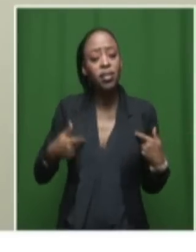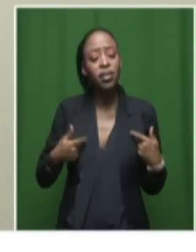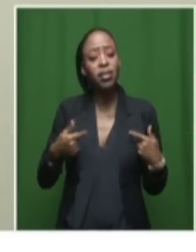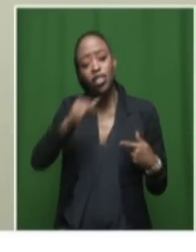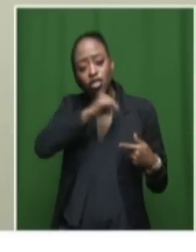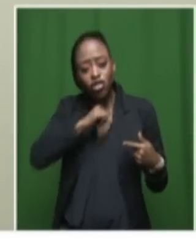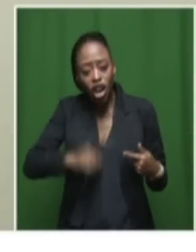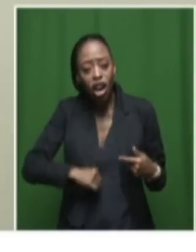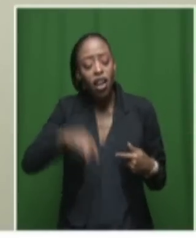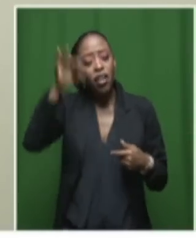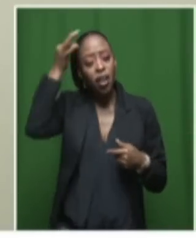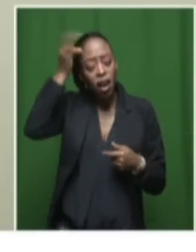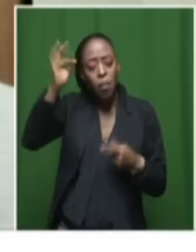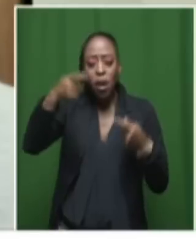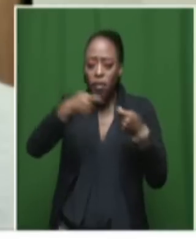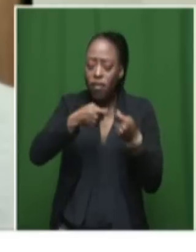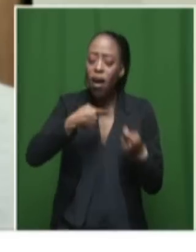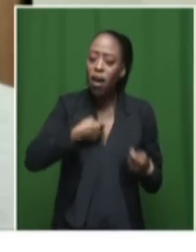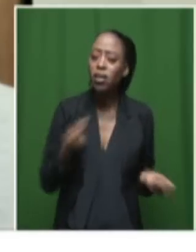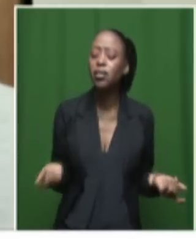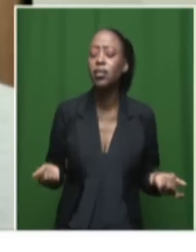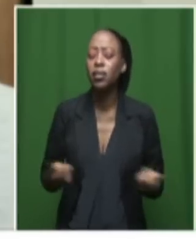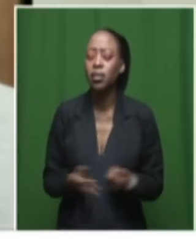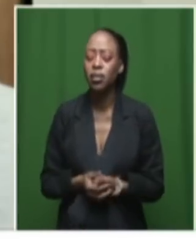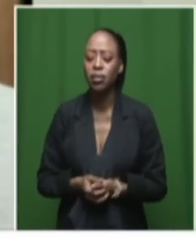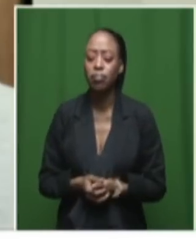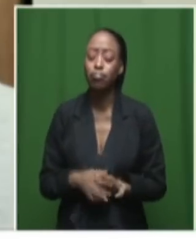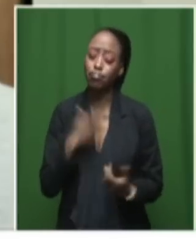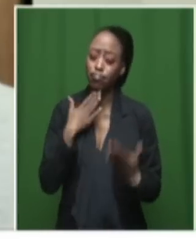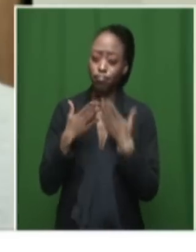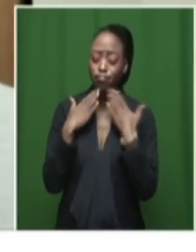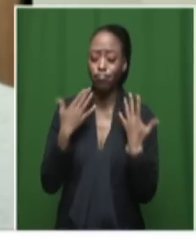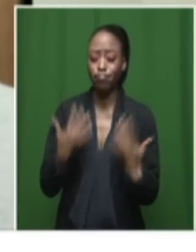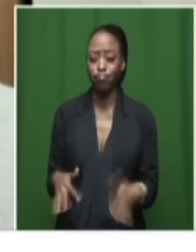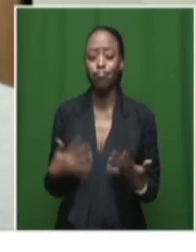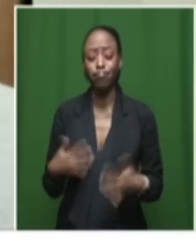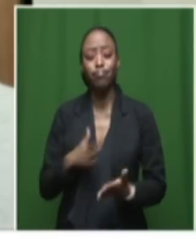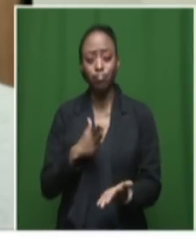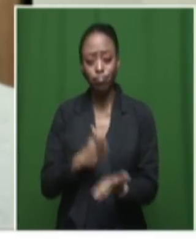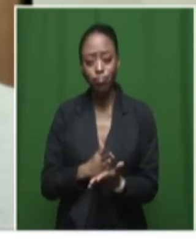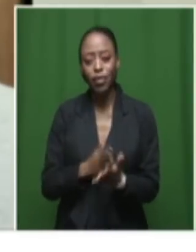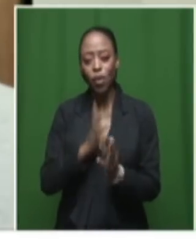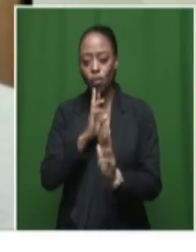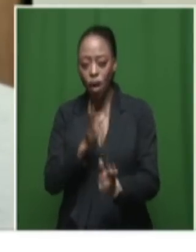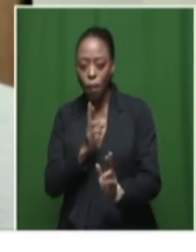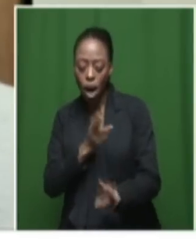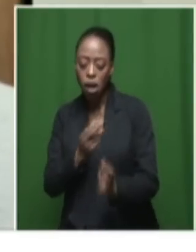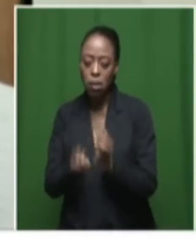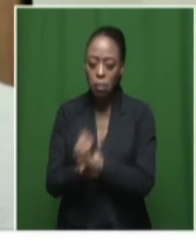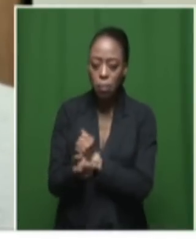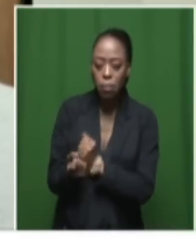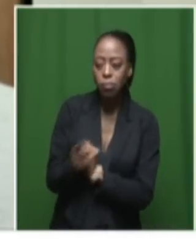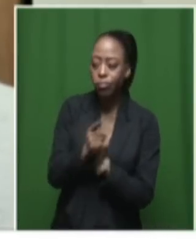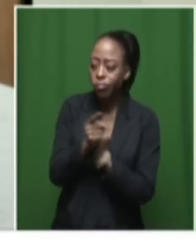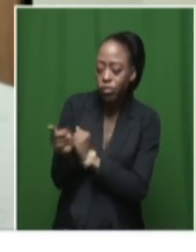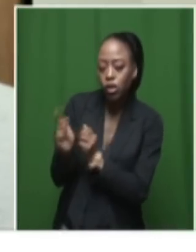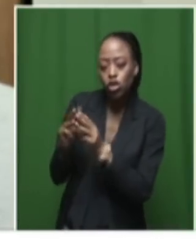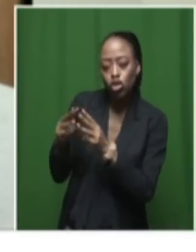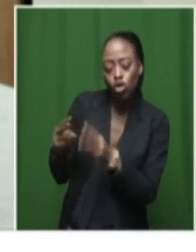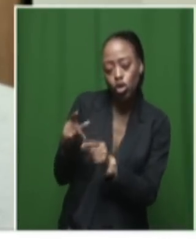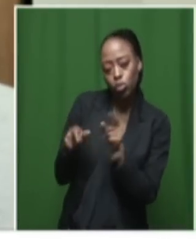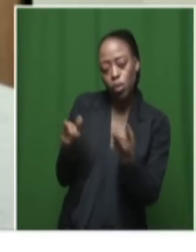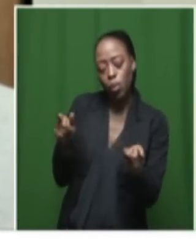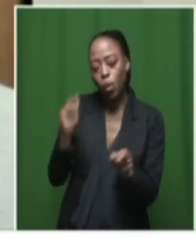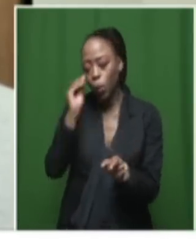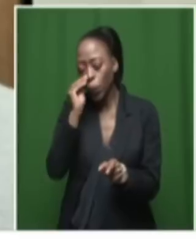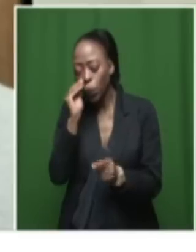same. Well, Phillip Dexter, thank you so much. Of course, I'm sure there will be a right of reply offered to these publications to hear their